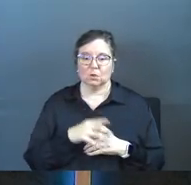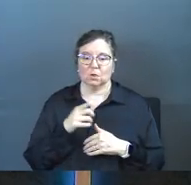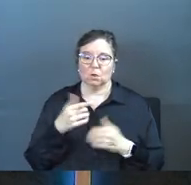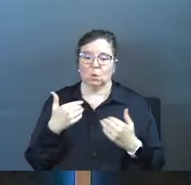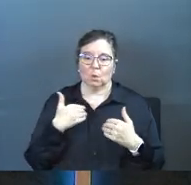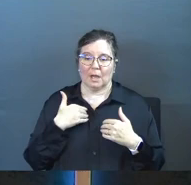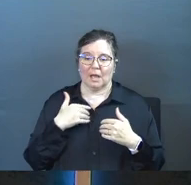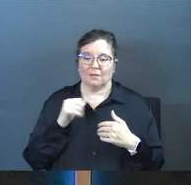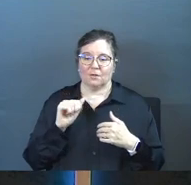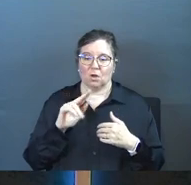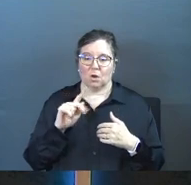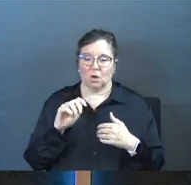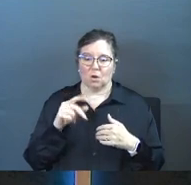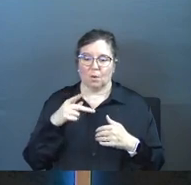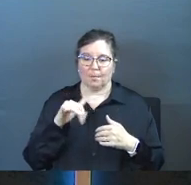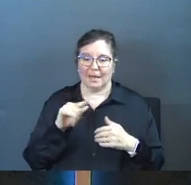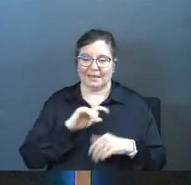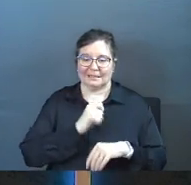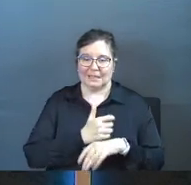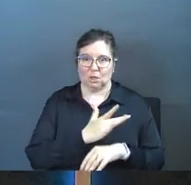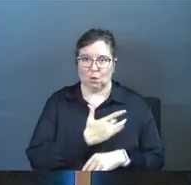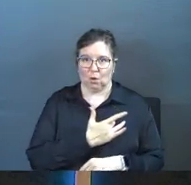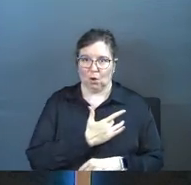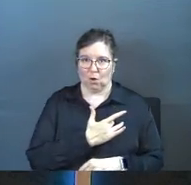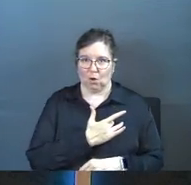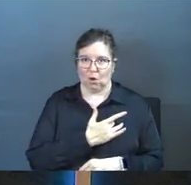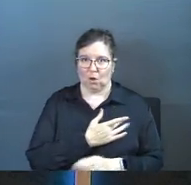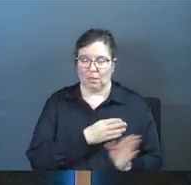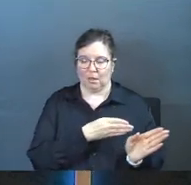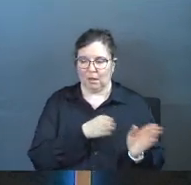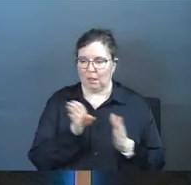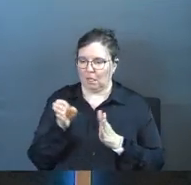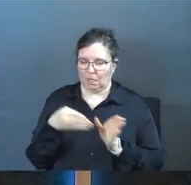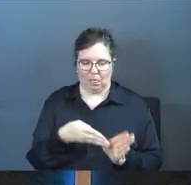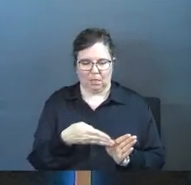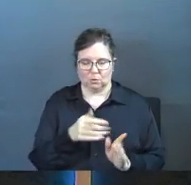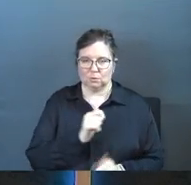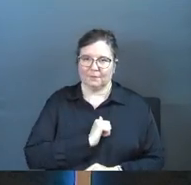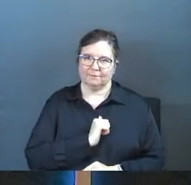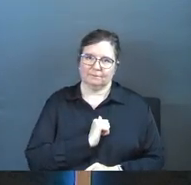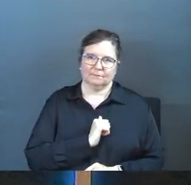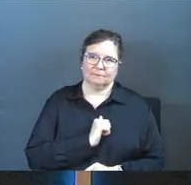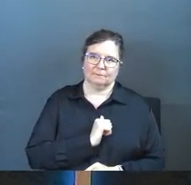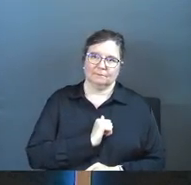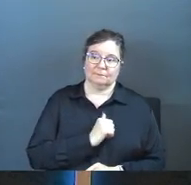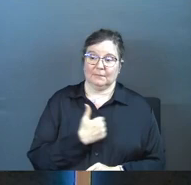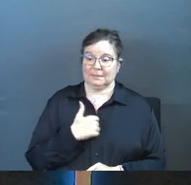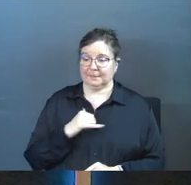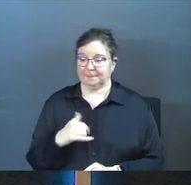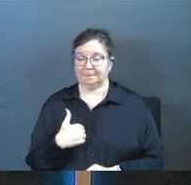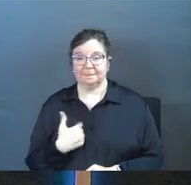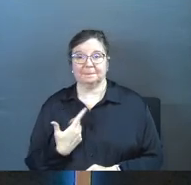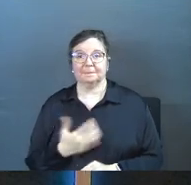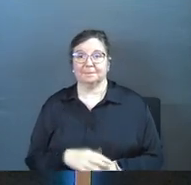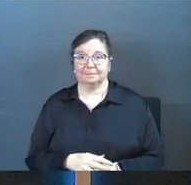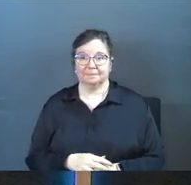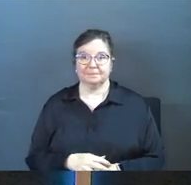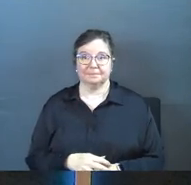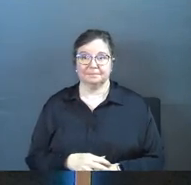You have an autopilot set in your heart that points toward you. So do I.